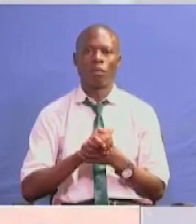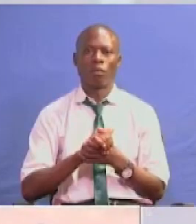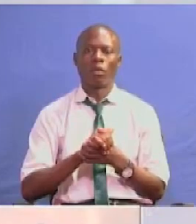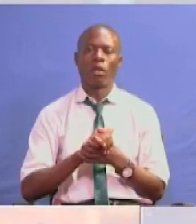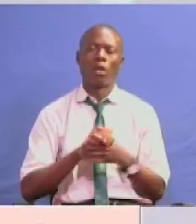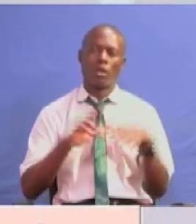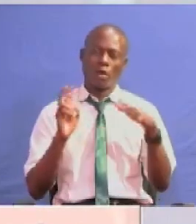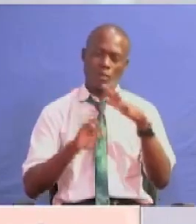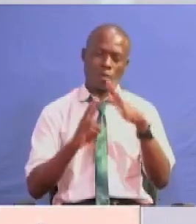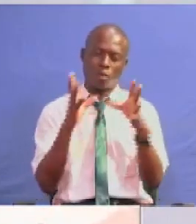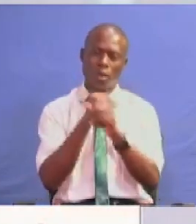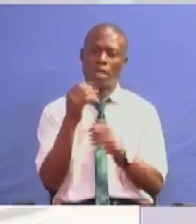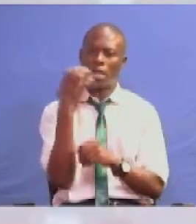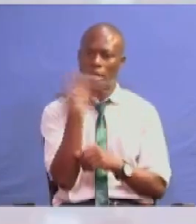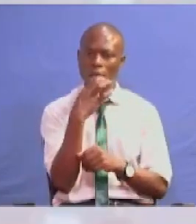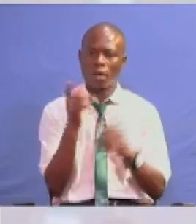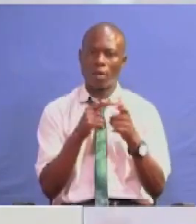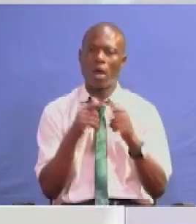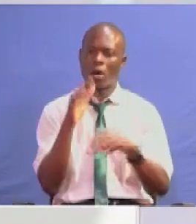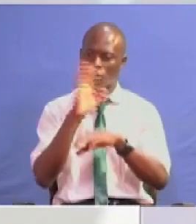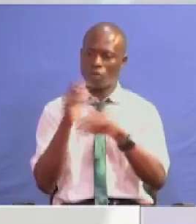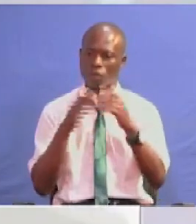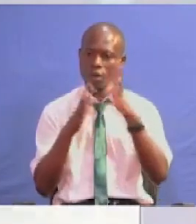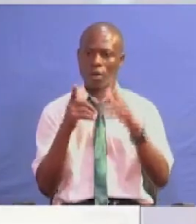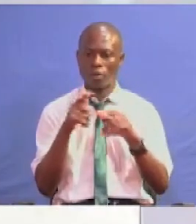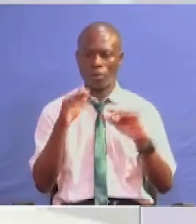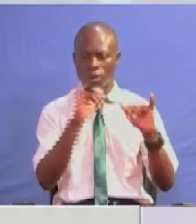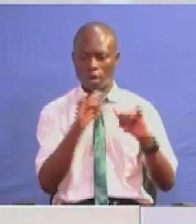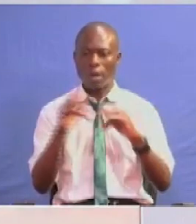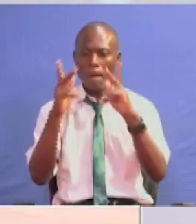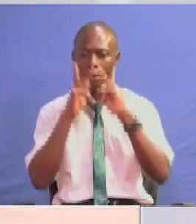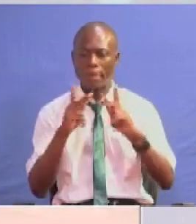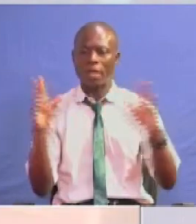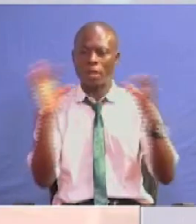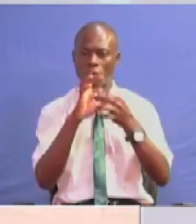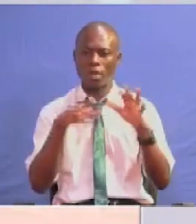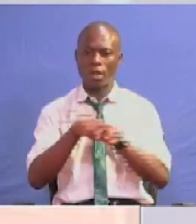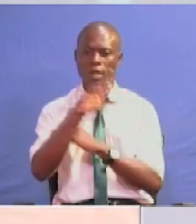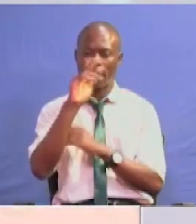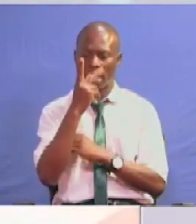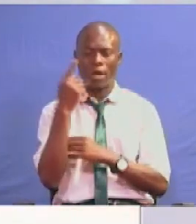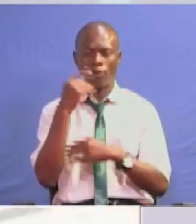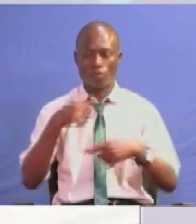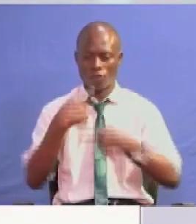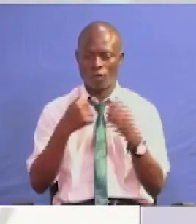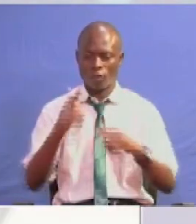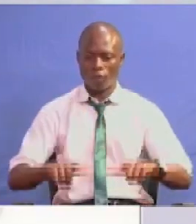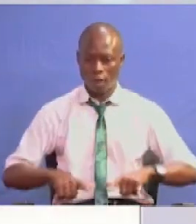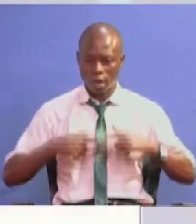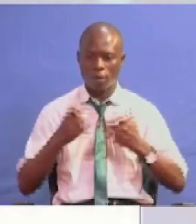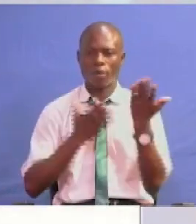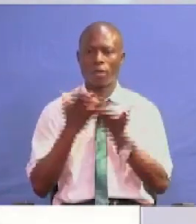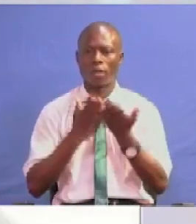Deputy President Rigathi Gachagua has called on leaders to preach peace and unity among Kenyans from all walks of life and focus on service